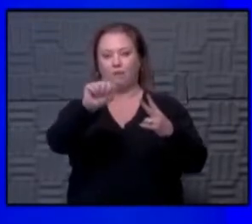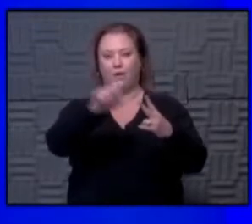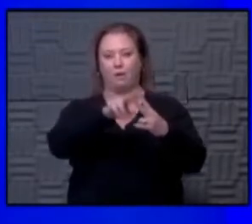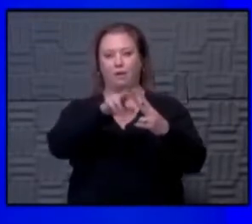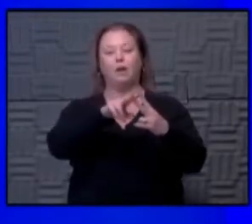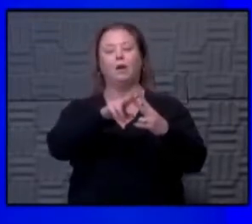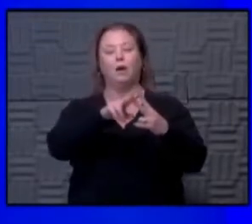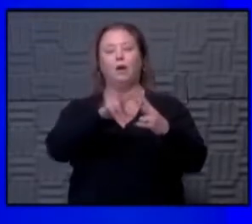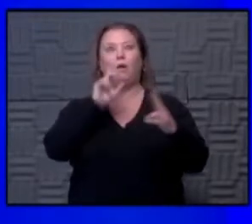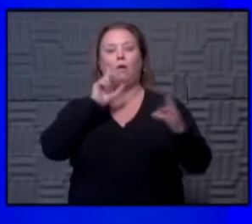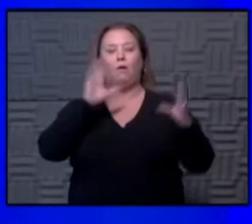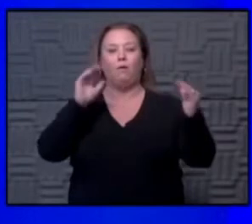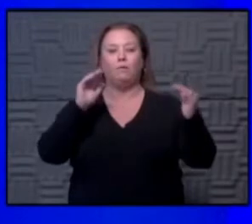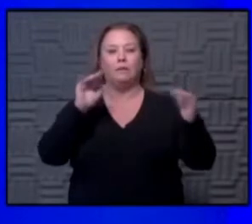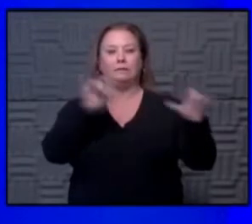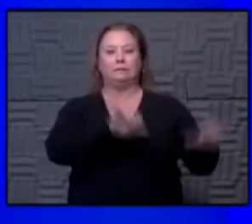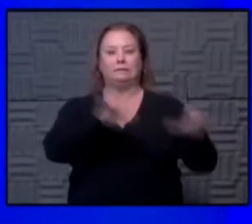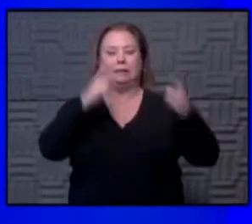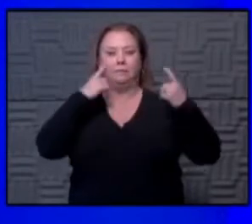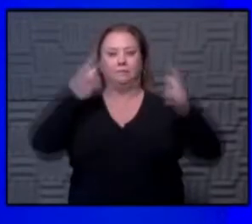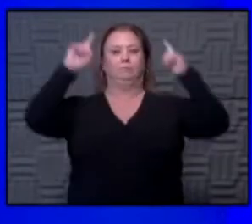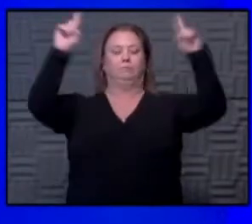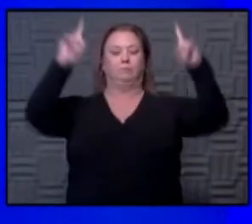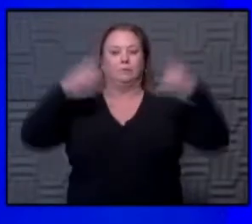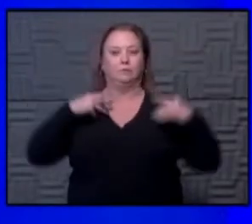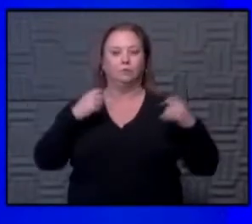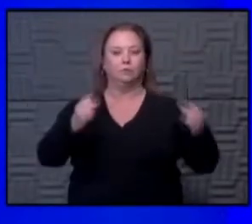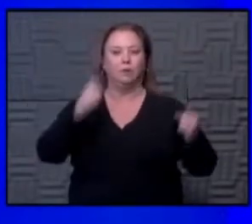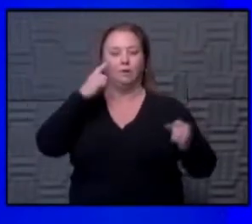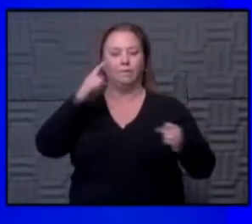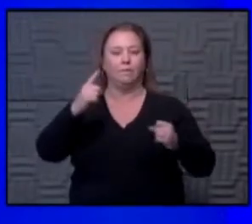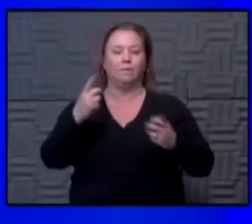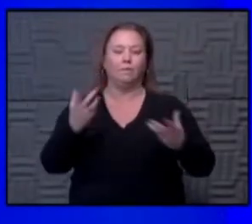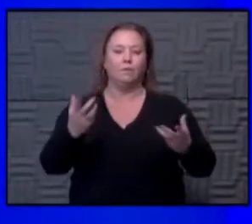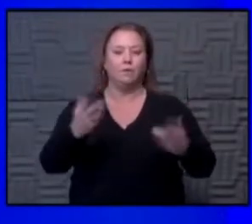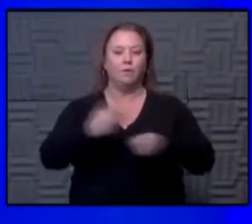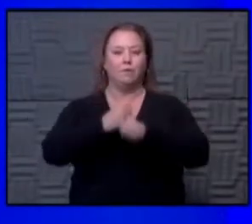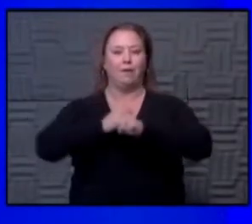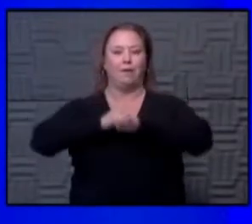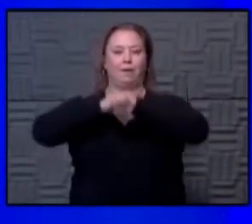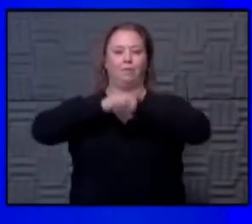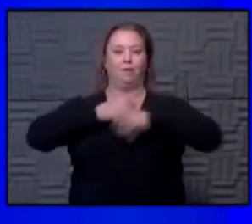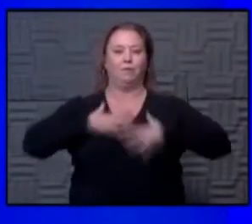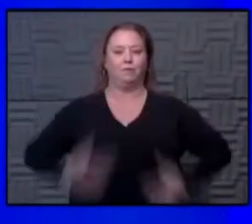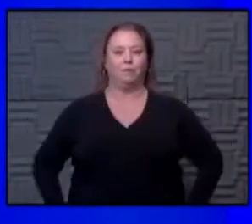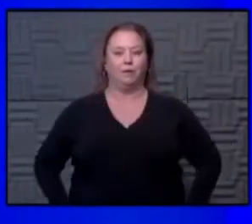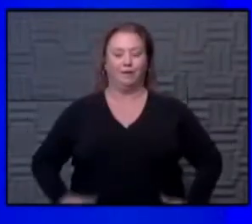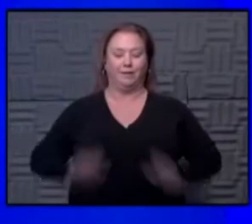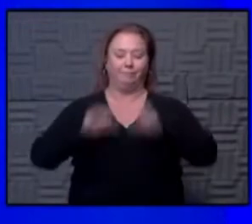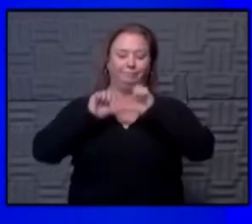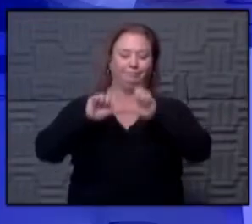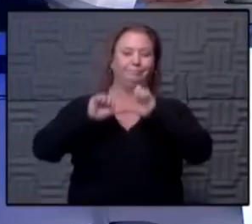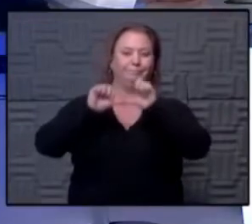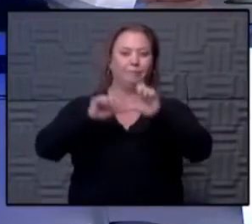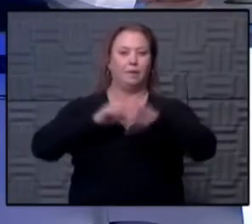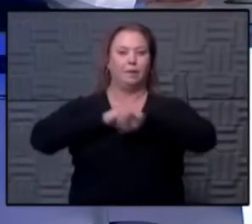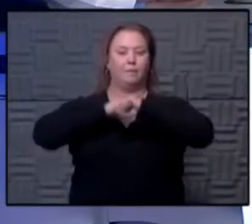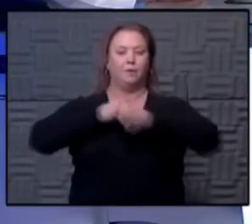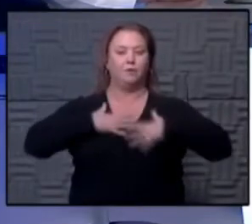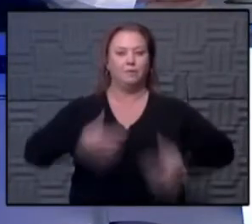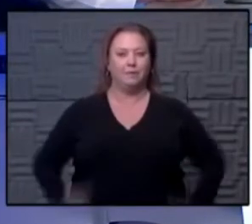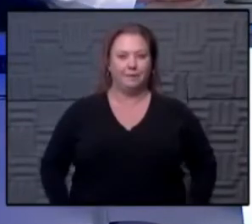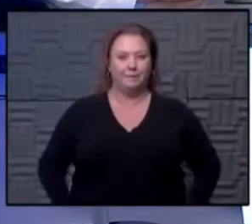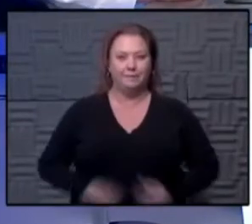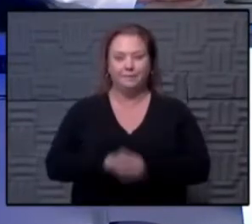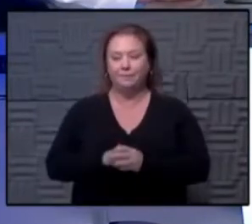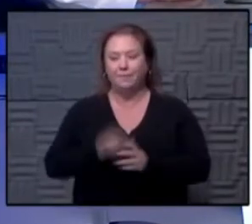similar efficacy and be very strong for creating immunity and durable immunity as well. So for